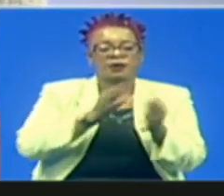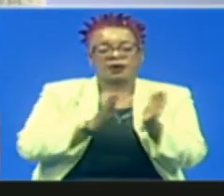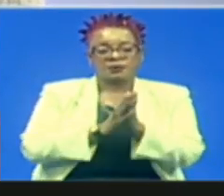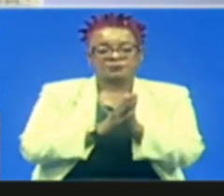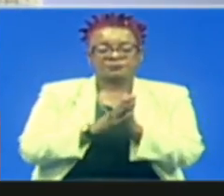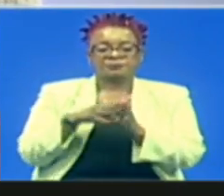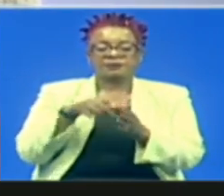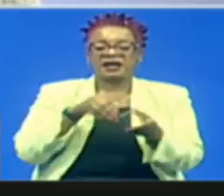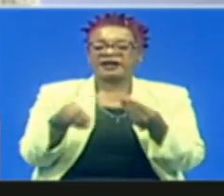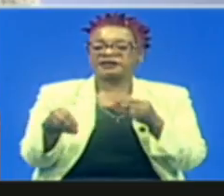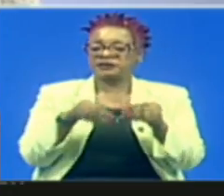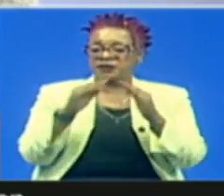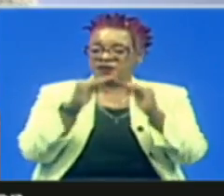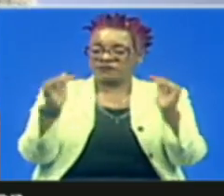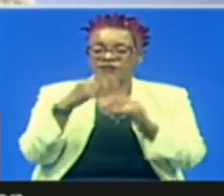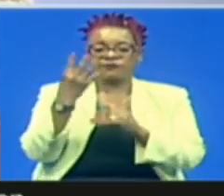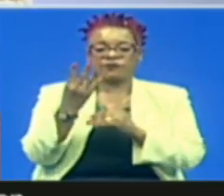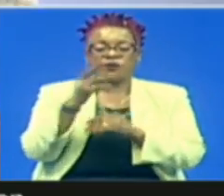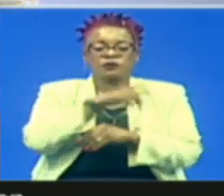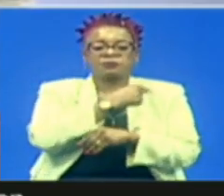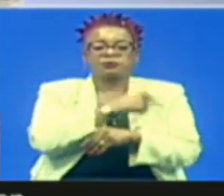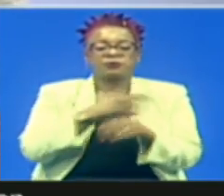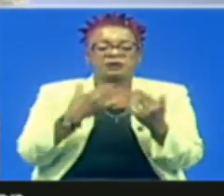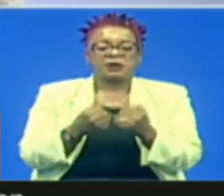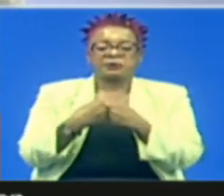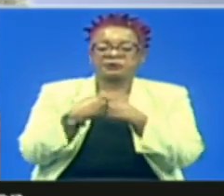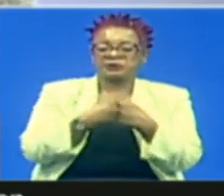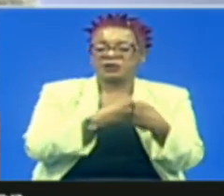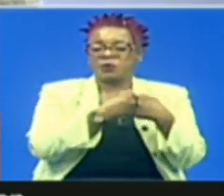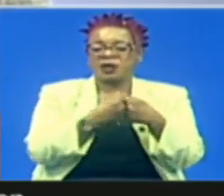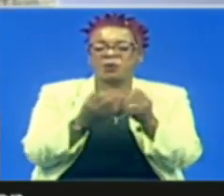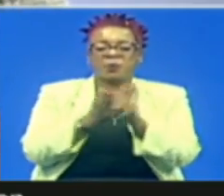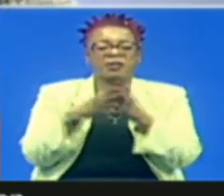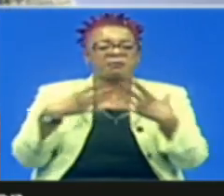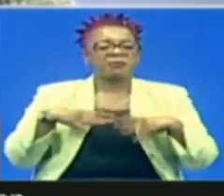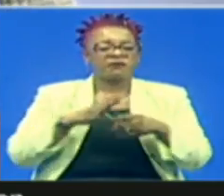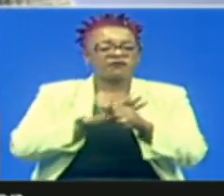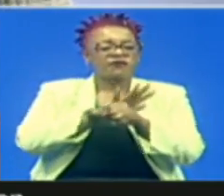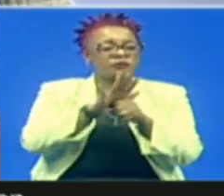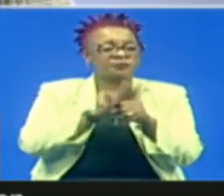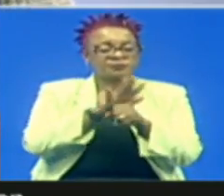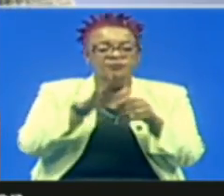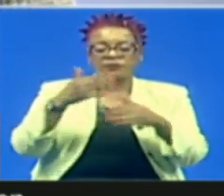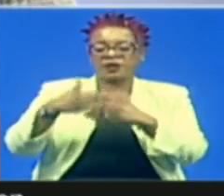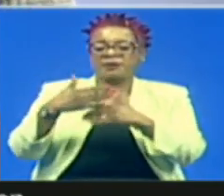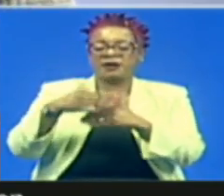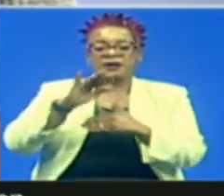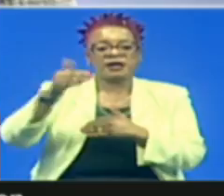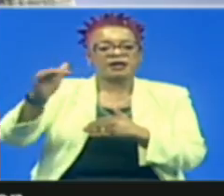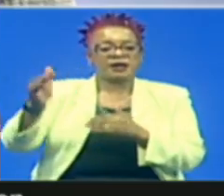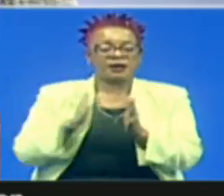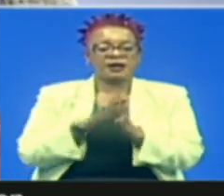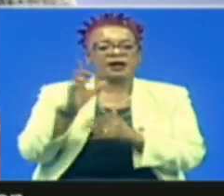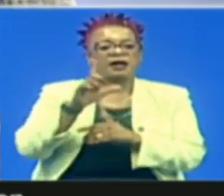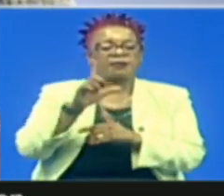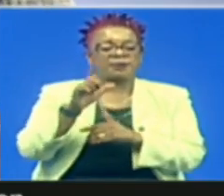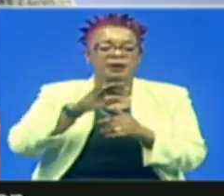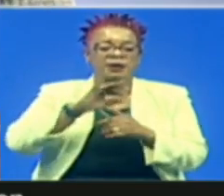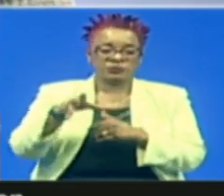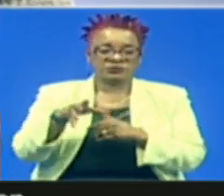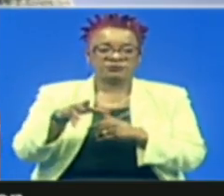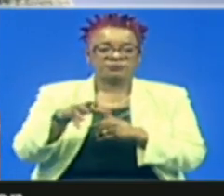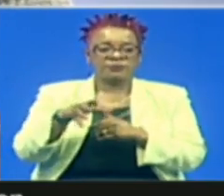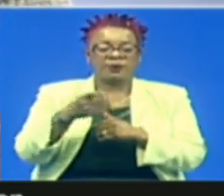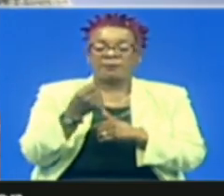Karantina Level 4 hospitals are grappling with an influx of patients from the neighboring Kirinyaga and Laikipia counties, where